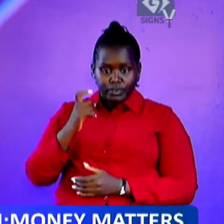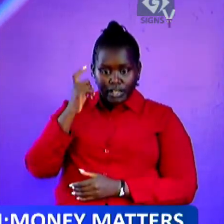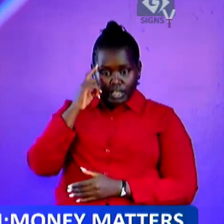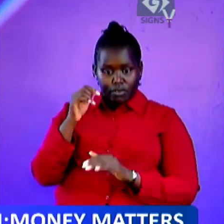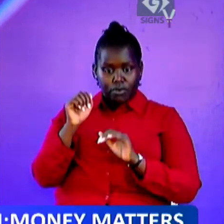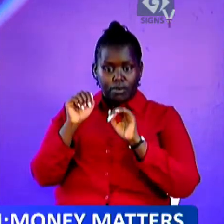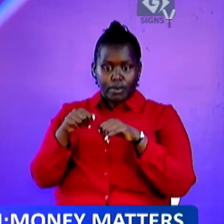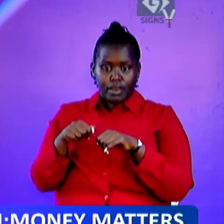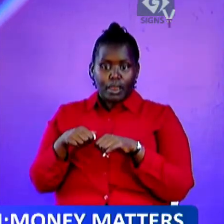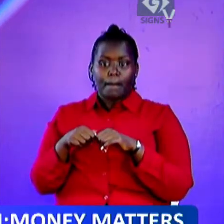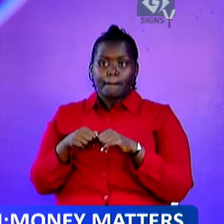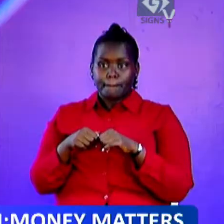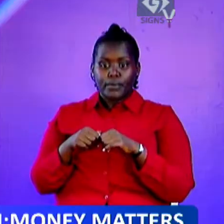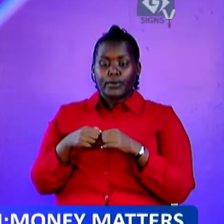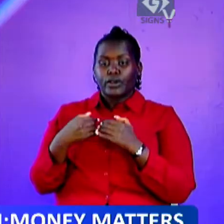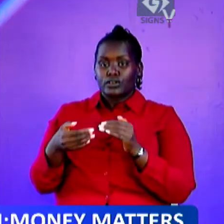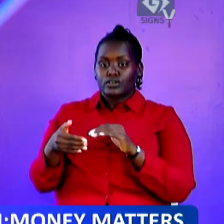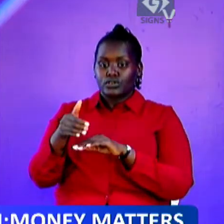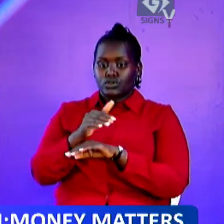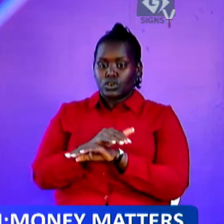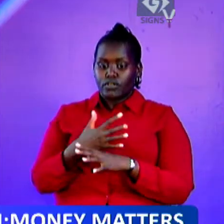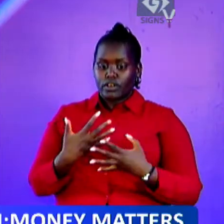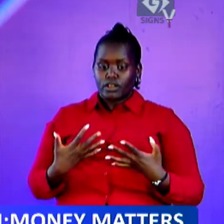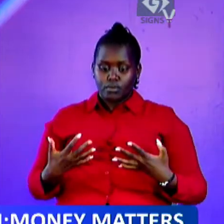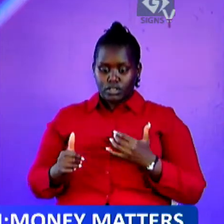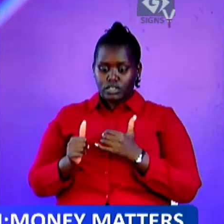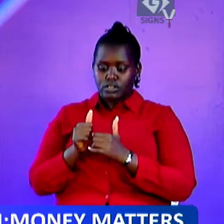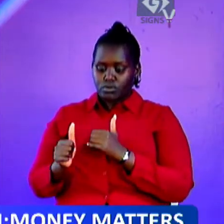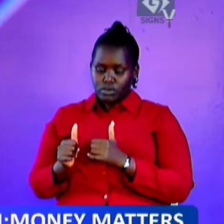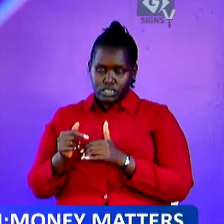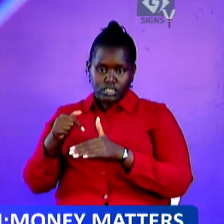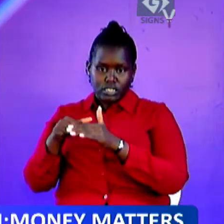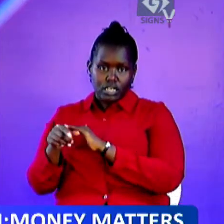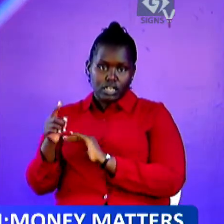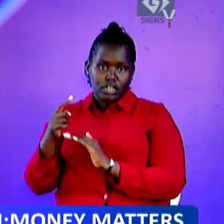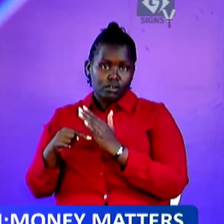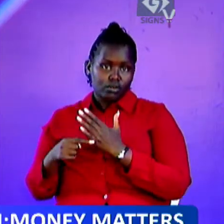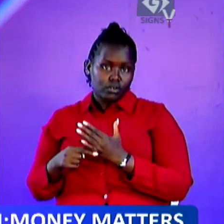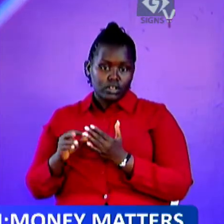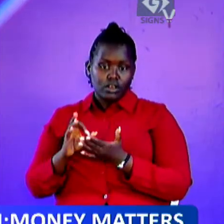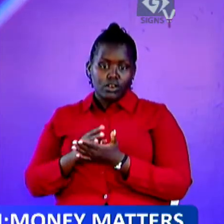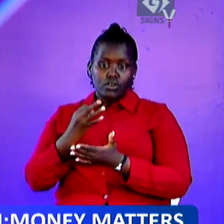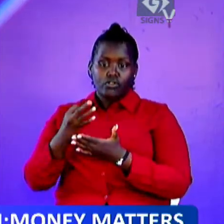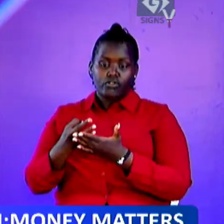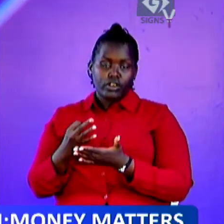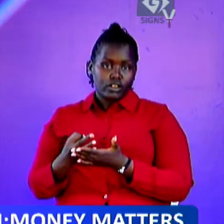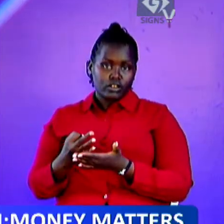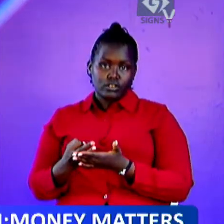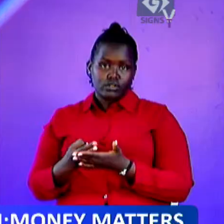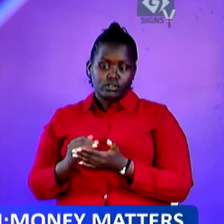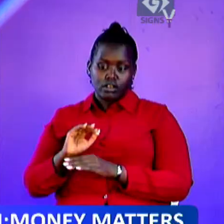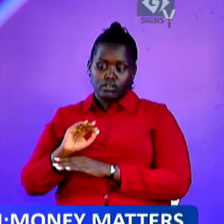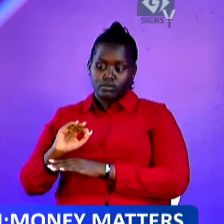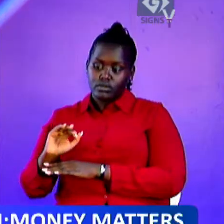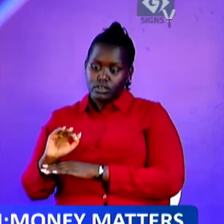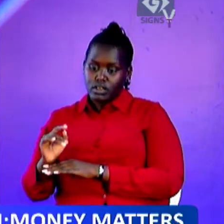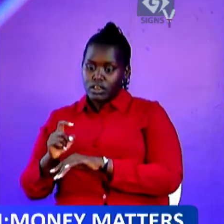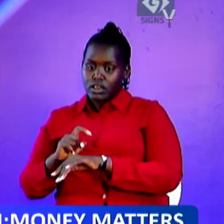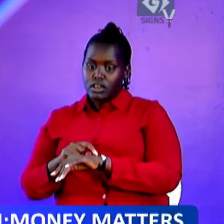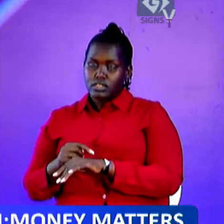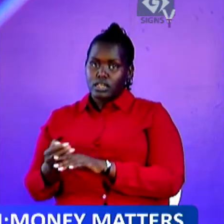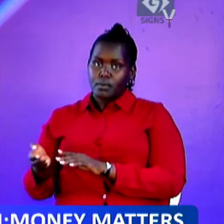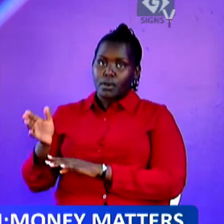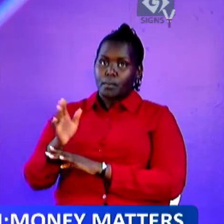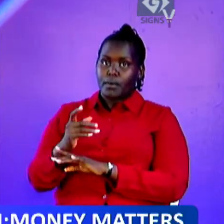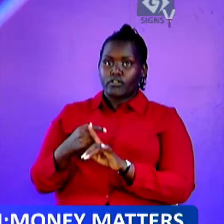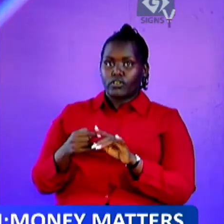able to extensively cover the products that would fall under a financial preserving. Now, when we come back from the break,